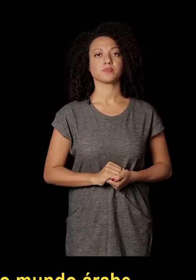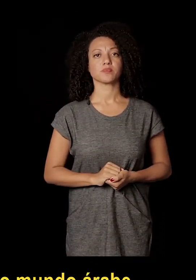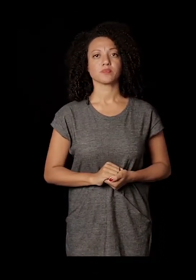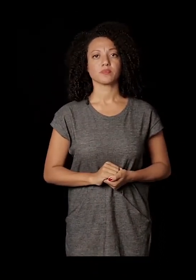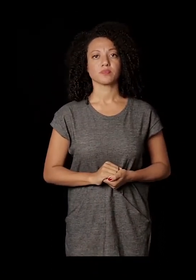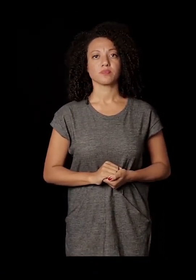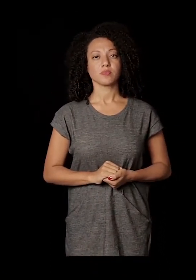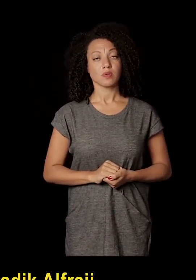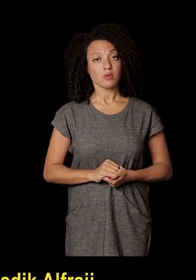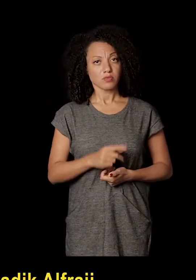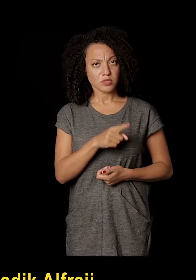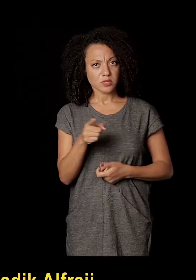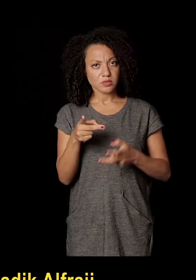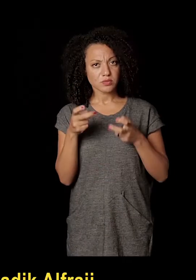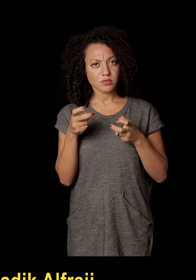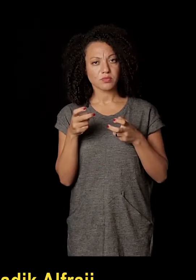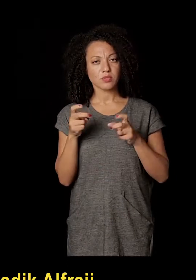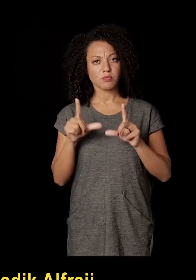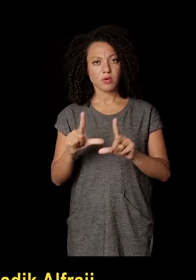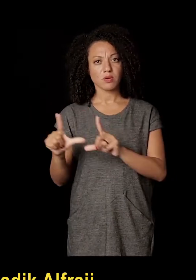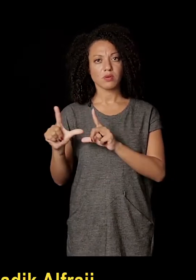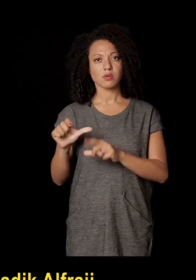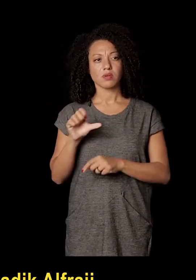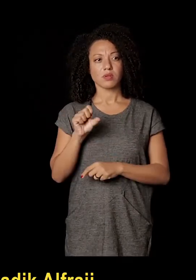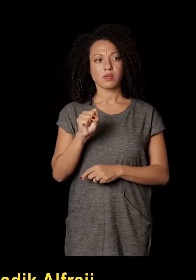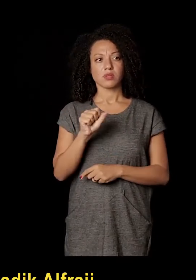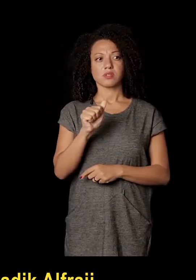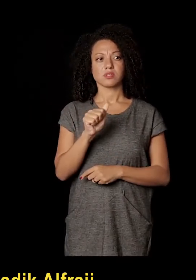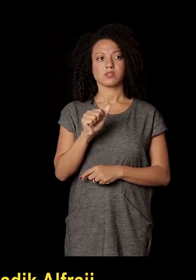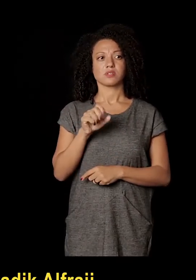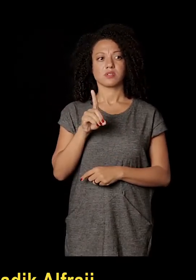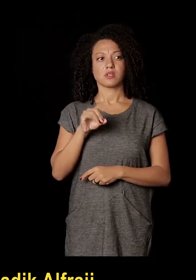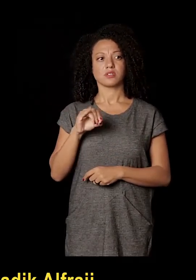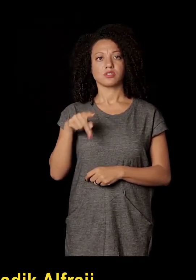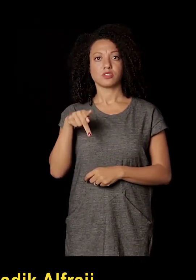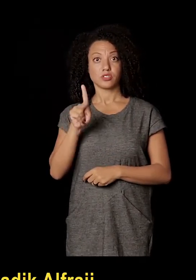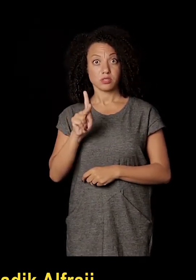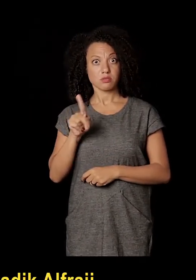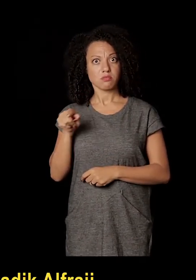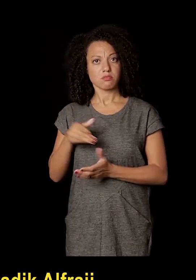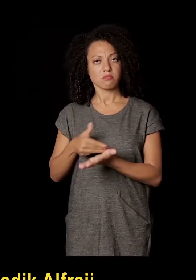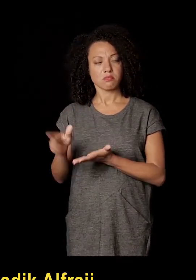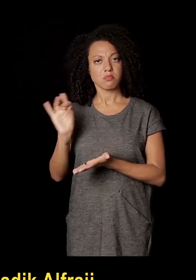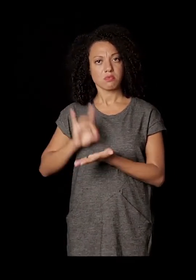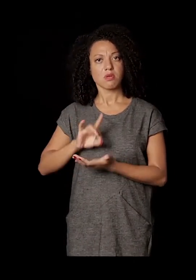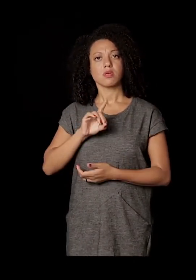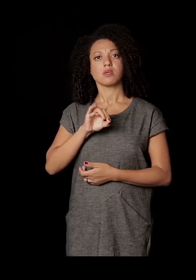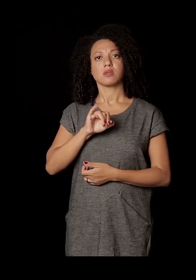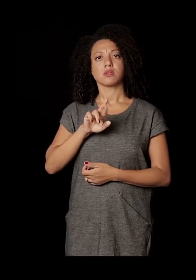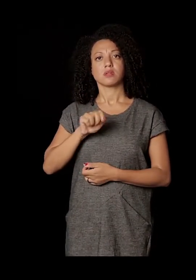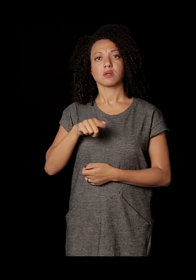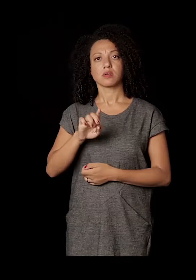world. We're looking at the work of Sadiq Al-Farraji, originally from Iraq.